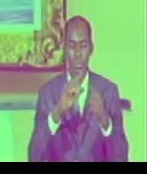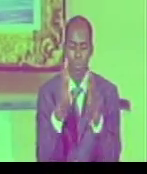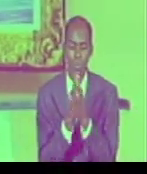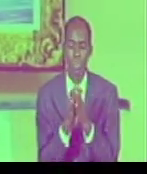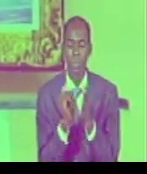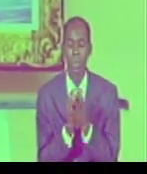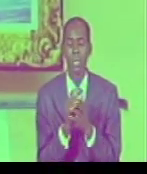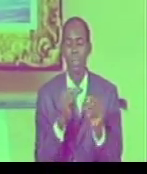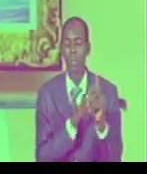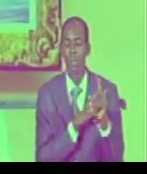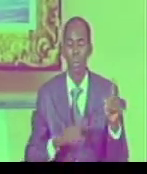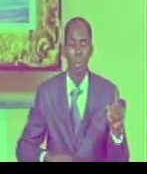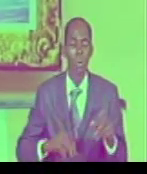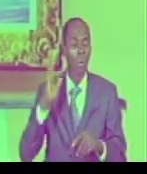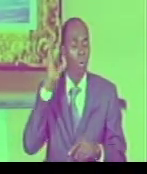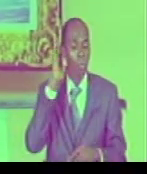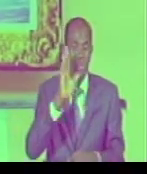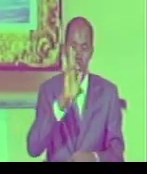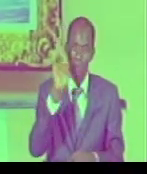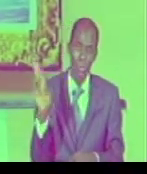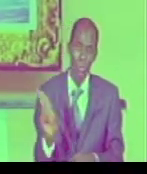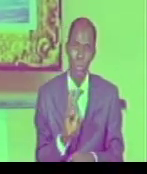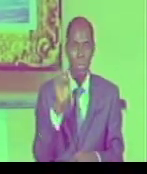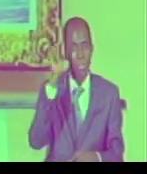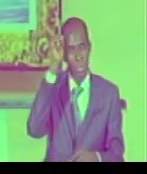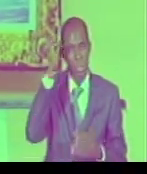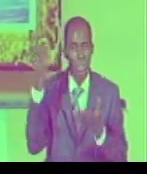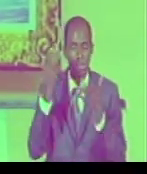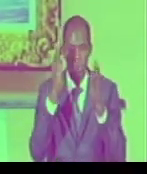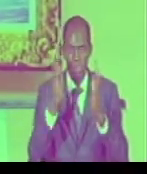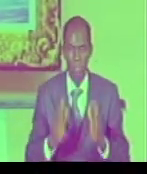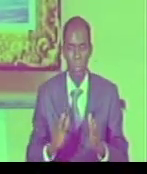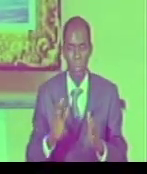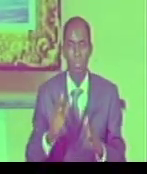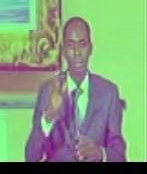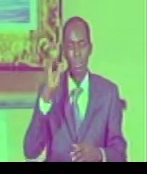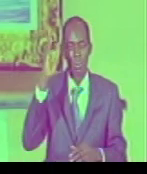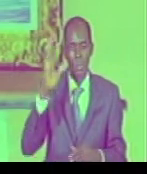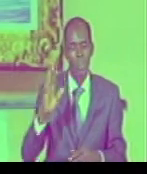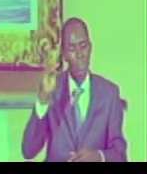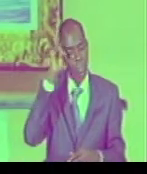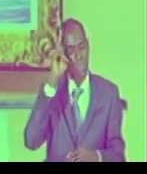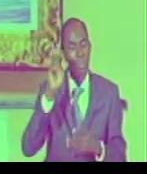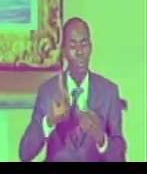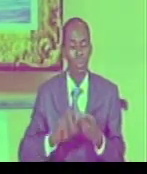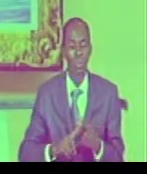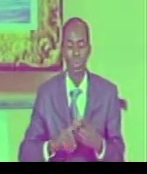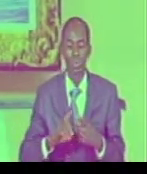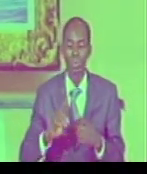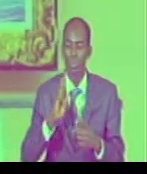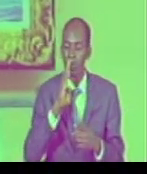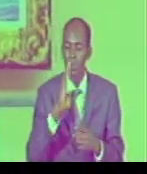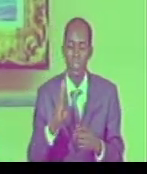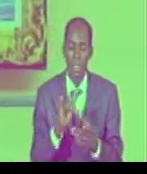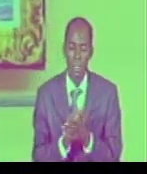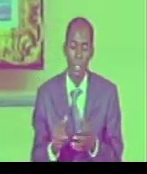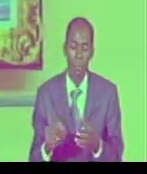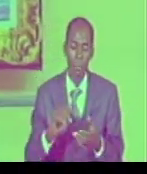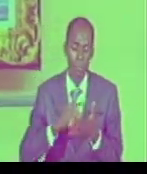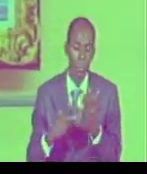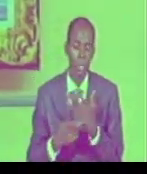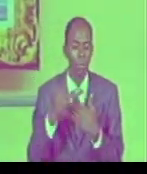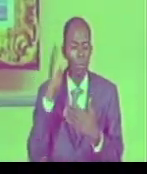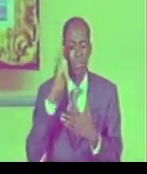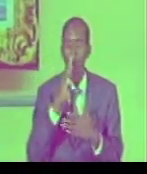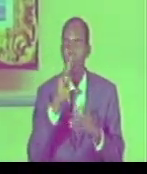again to be another global miracle, global salvation, global healing, global deliverance for all the